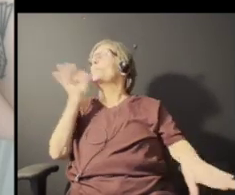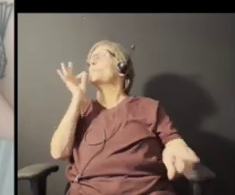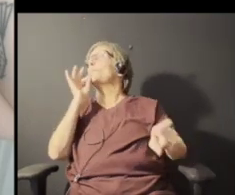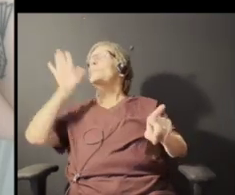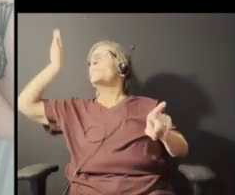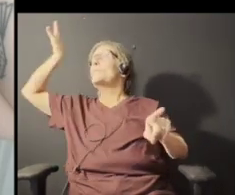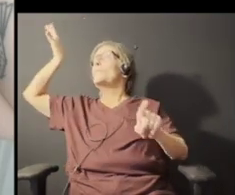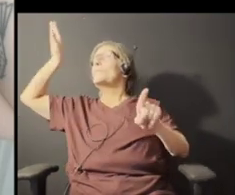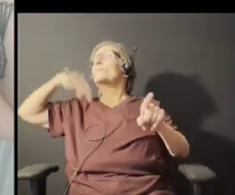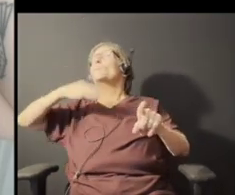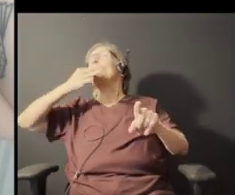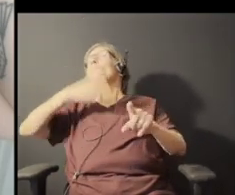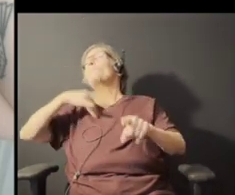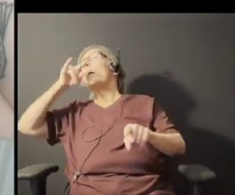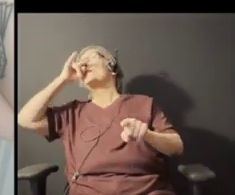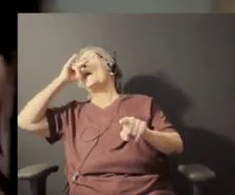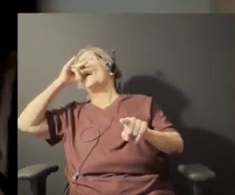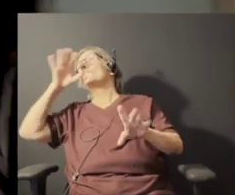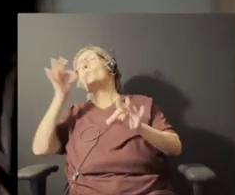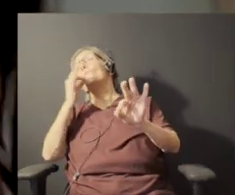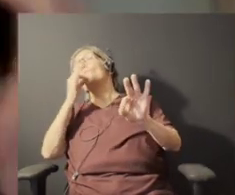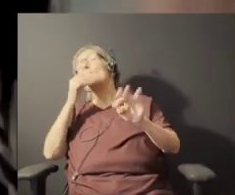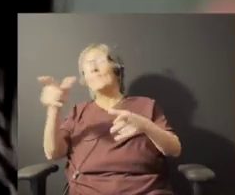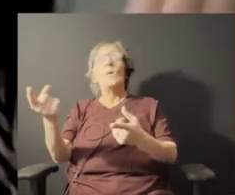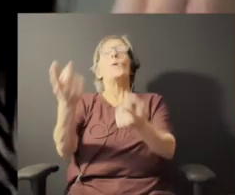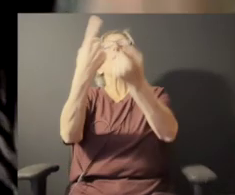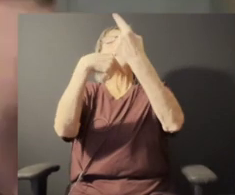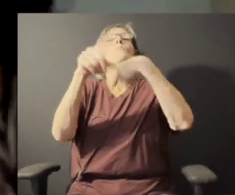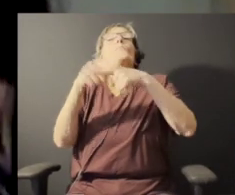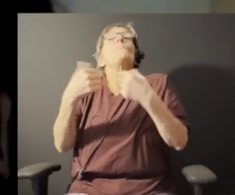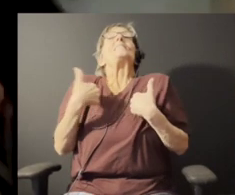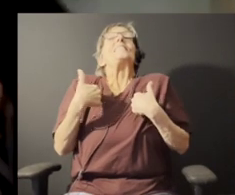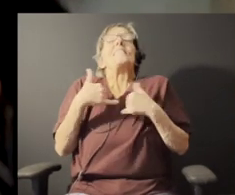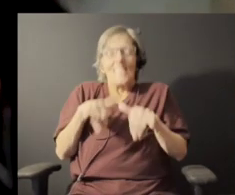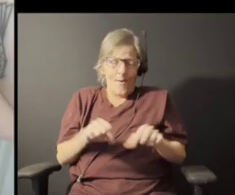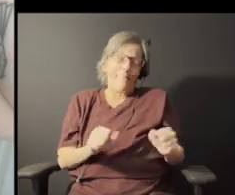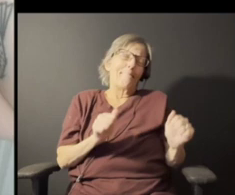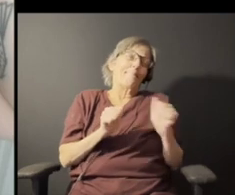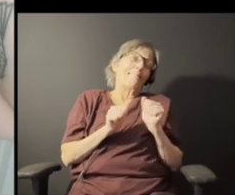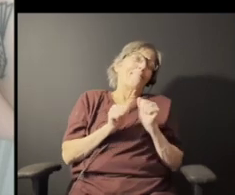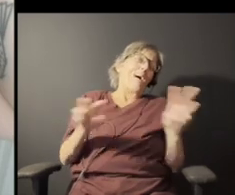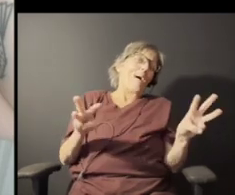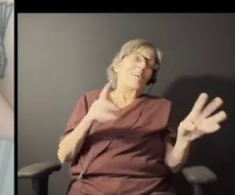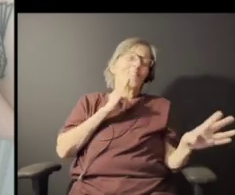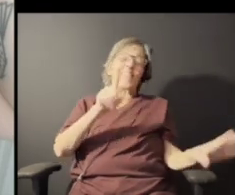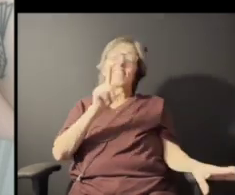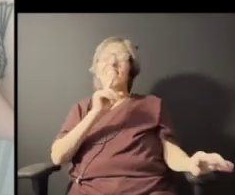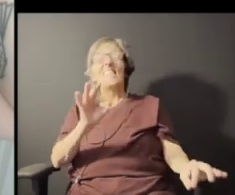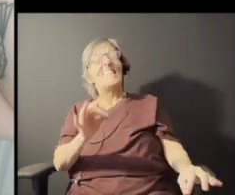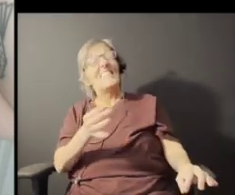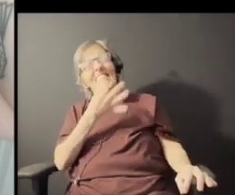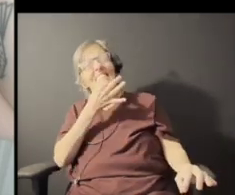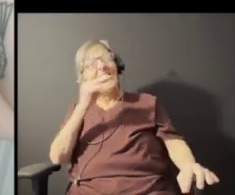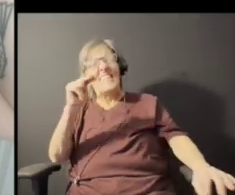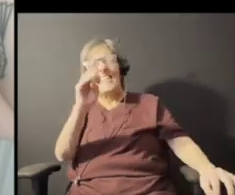soon, soon, my child. You're coming to me. Yes. Aw, that's so neat.